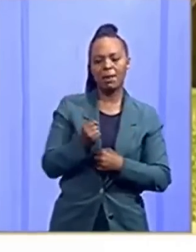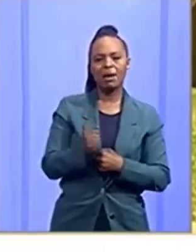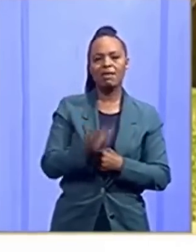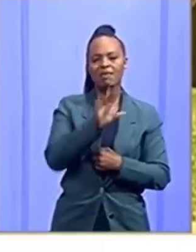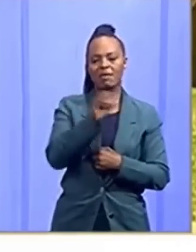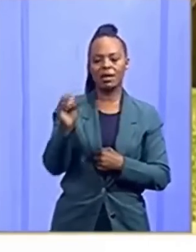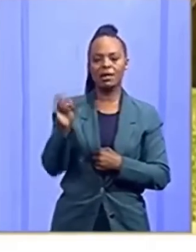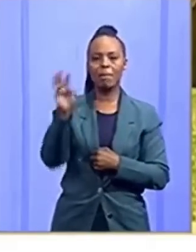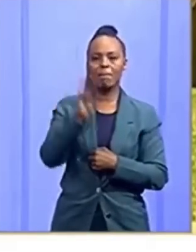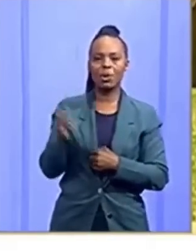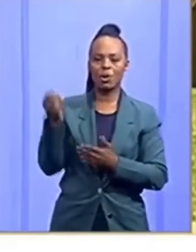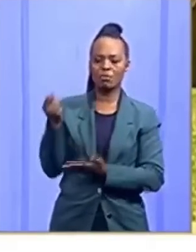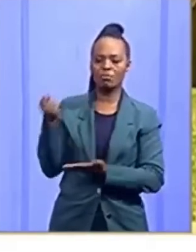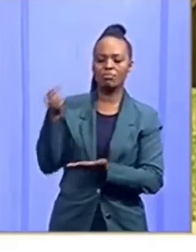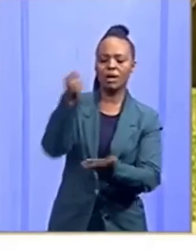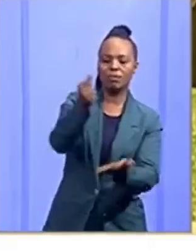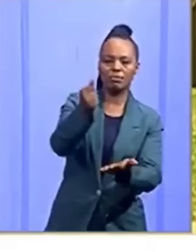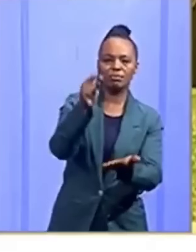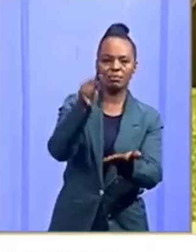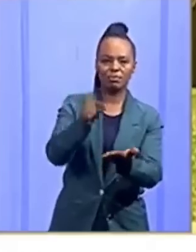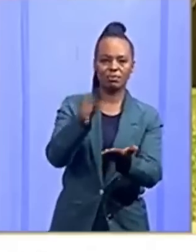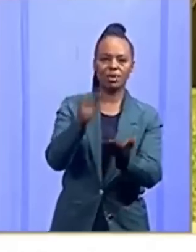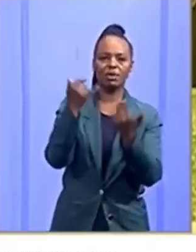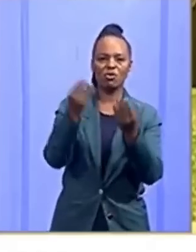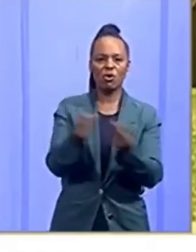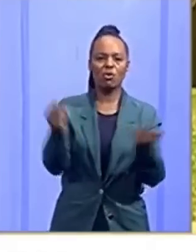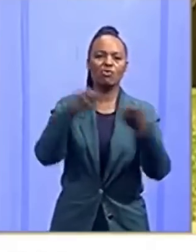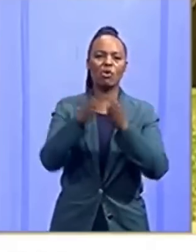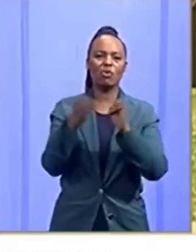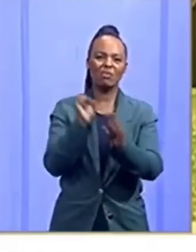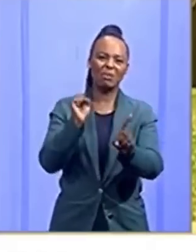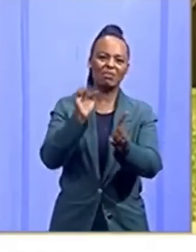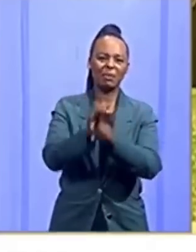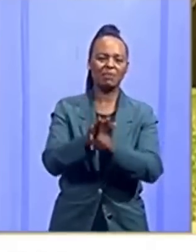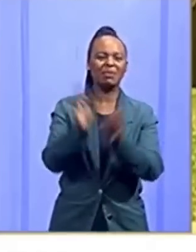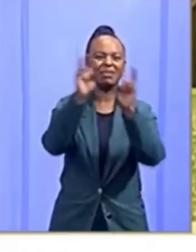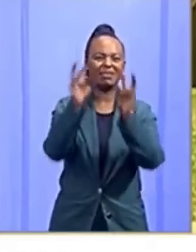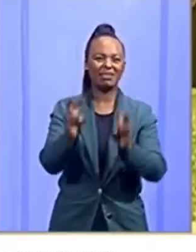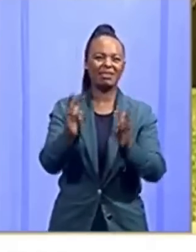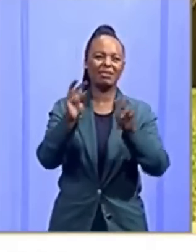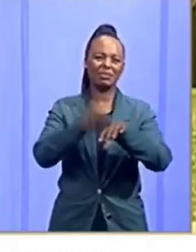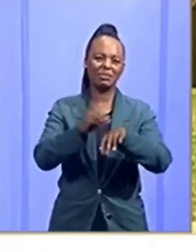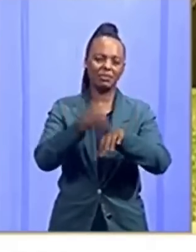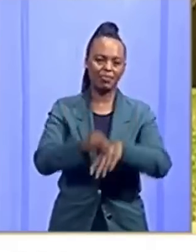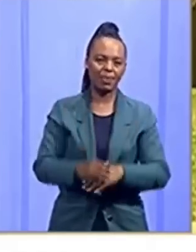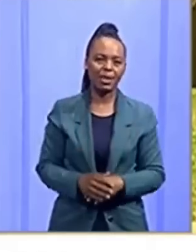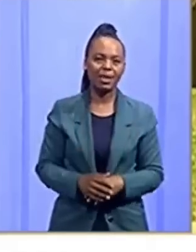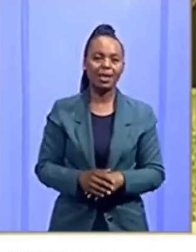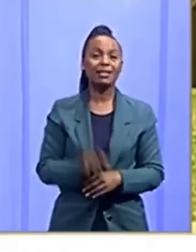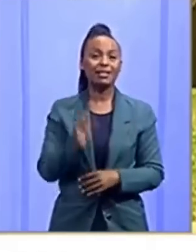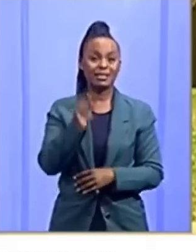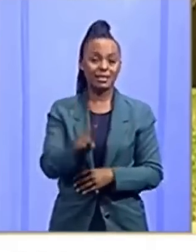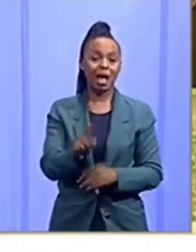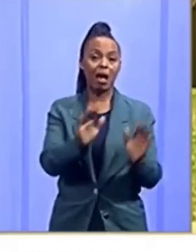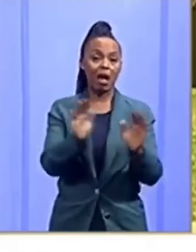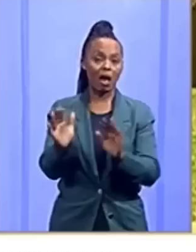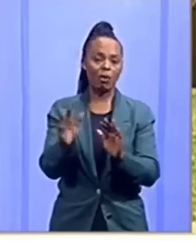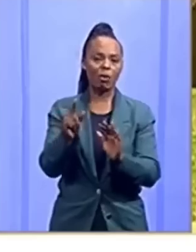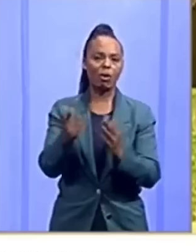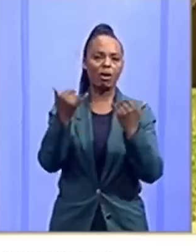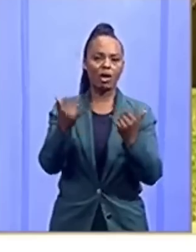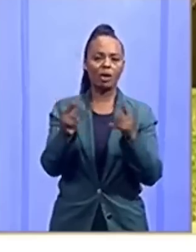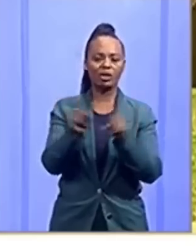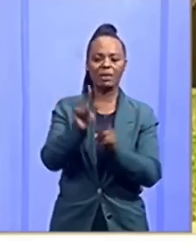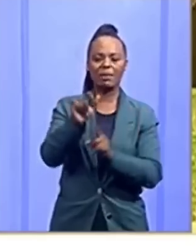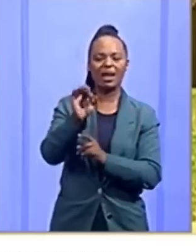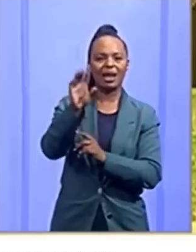go tla go thusa balemirui gore ba ka amagana le yona kgang ya motlakase, mme se tlile jana ka gore le Land Bank